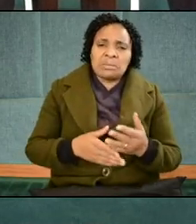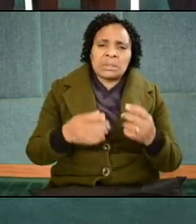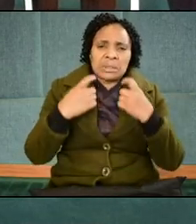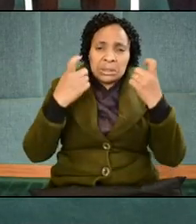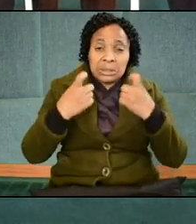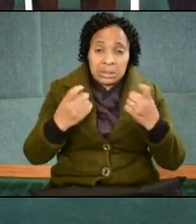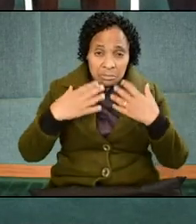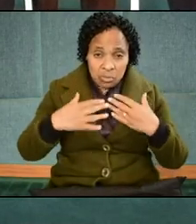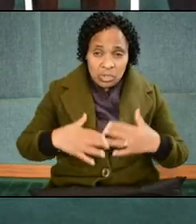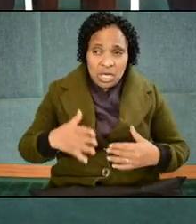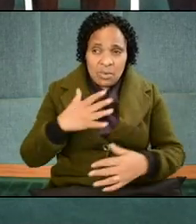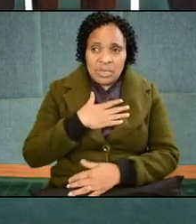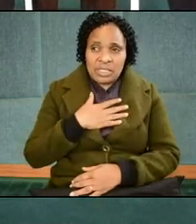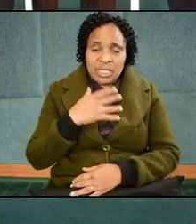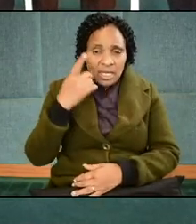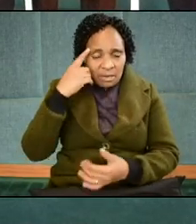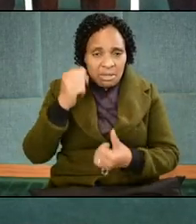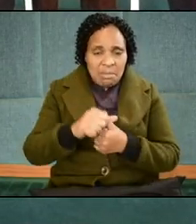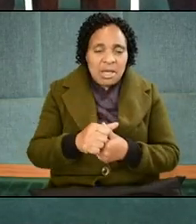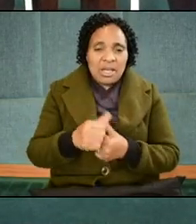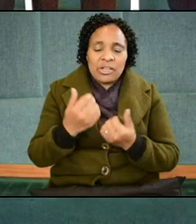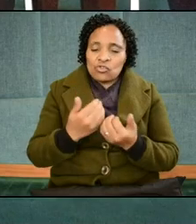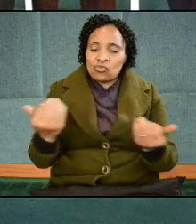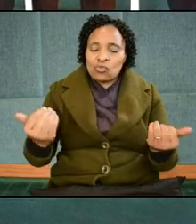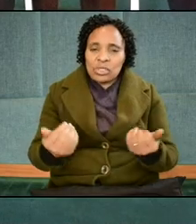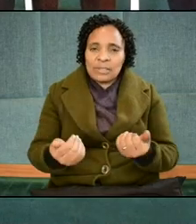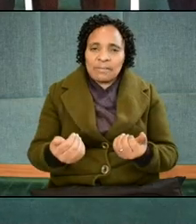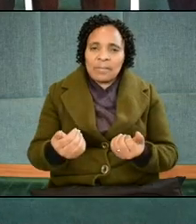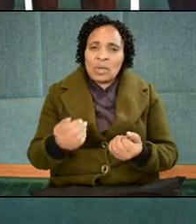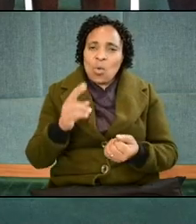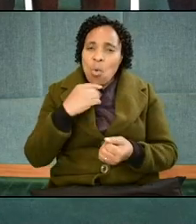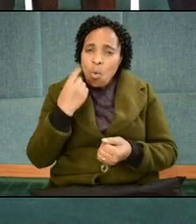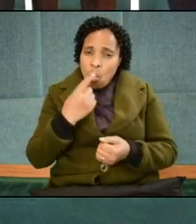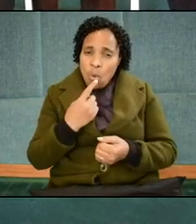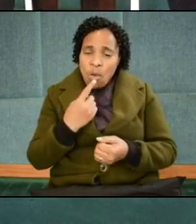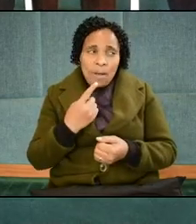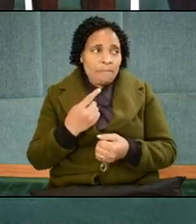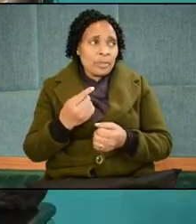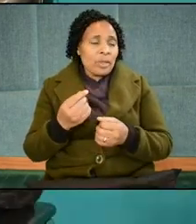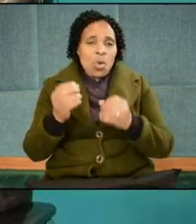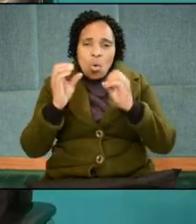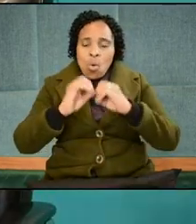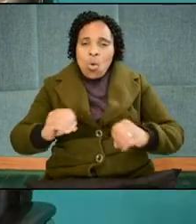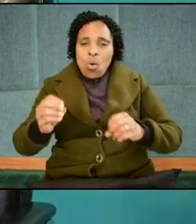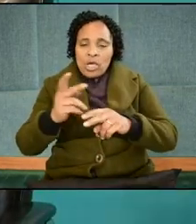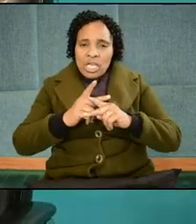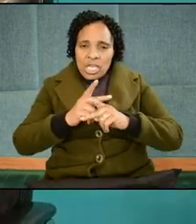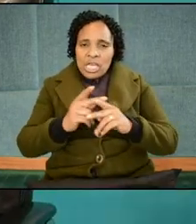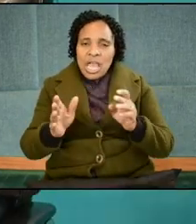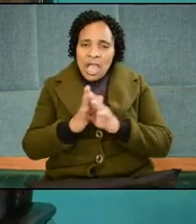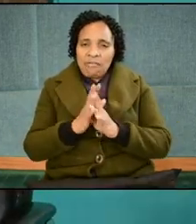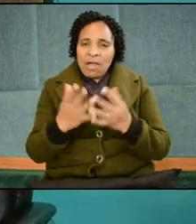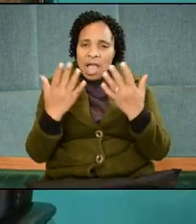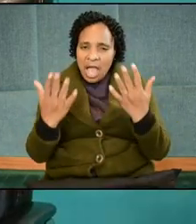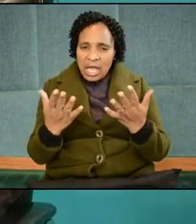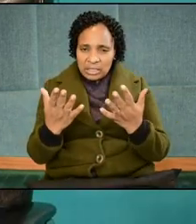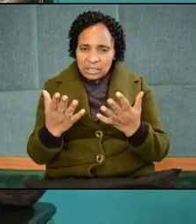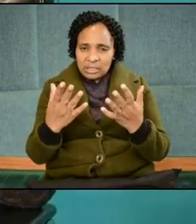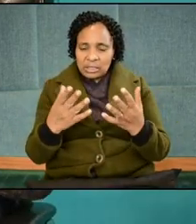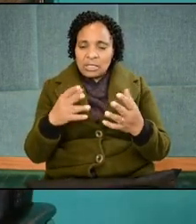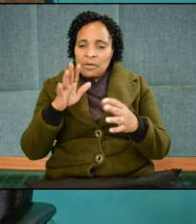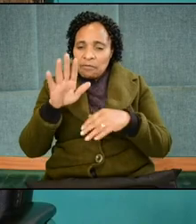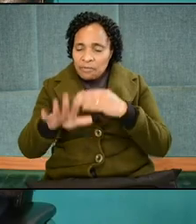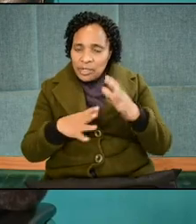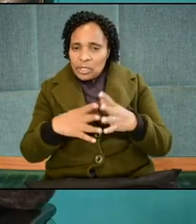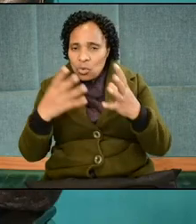bodies. Remember when we were kids, these songs we used to sing, oh, be careful, little feet, where you go. Yeah? Oh, be careful, little hands, what you touch. Eyes,